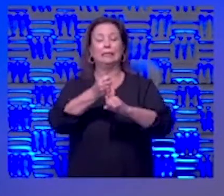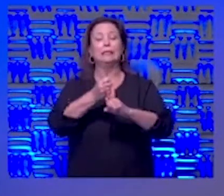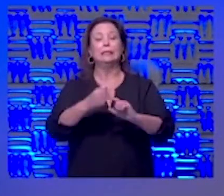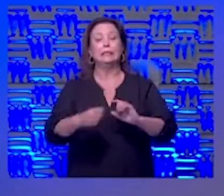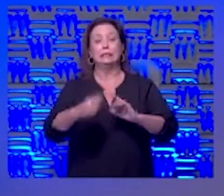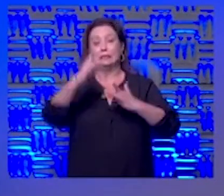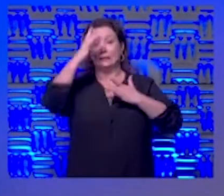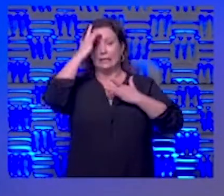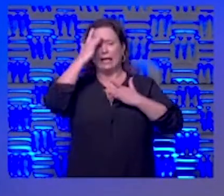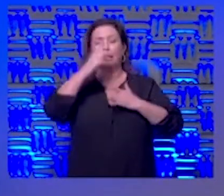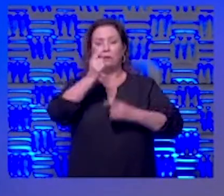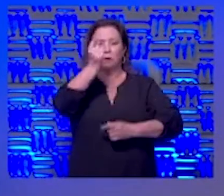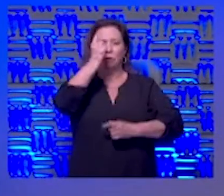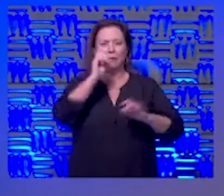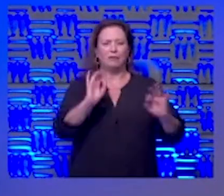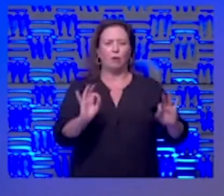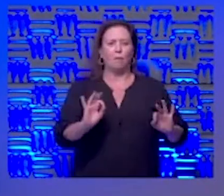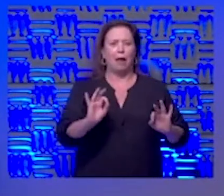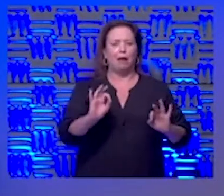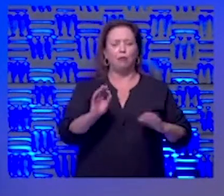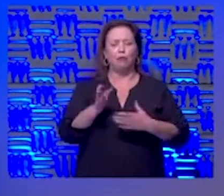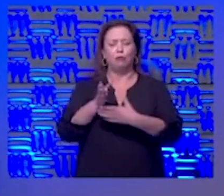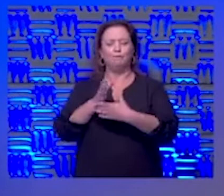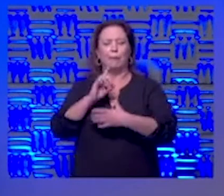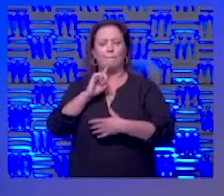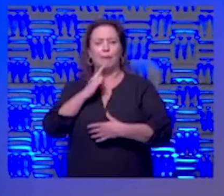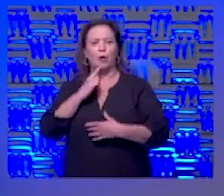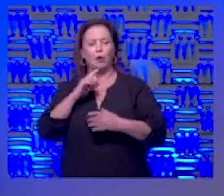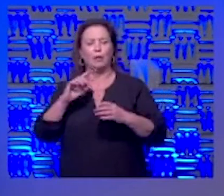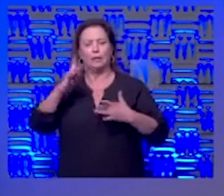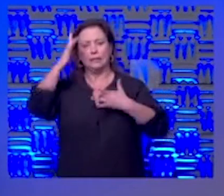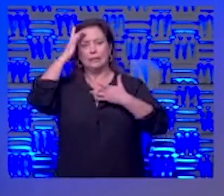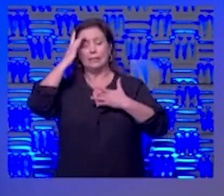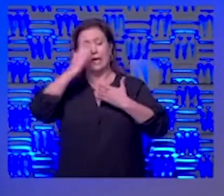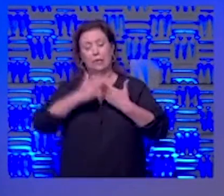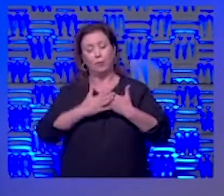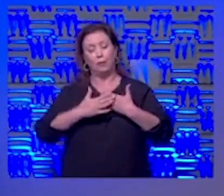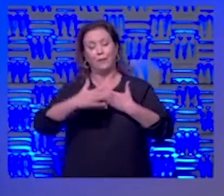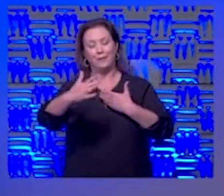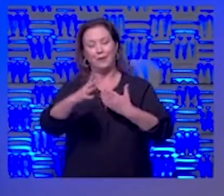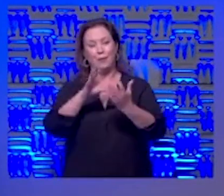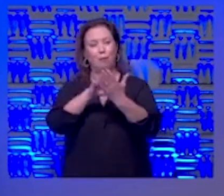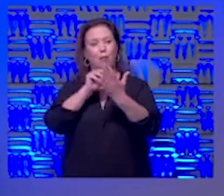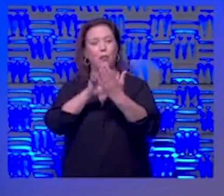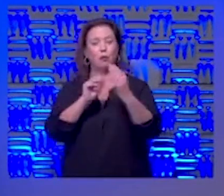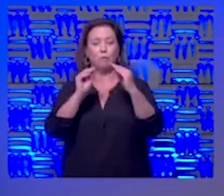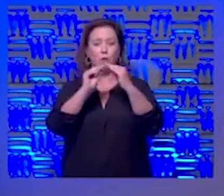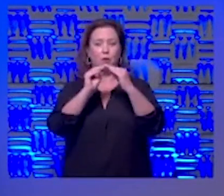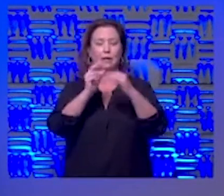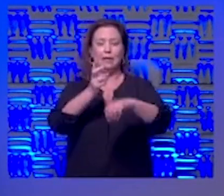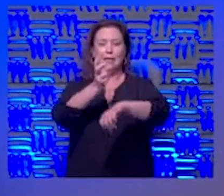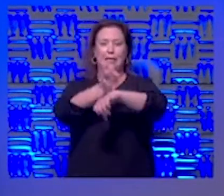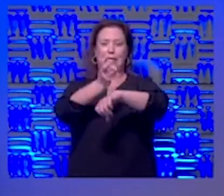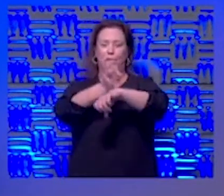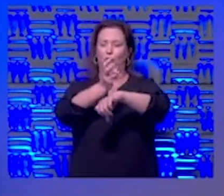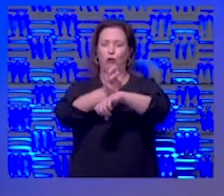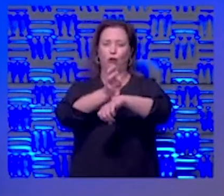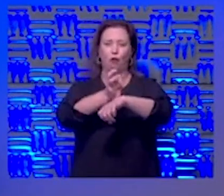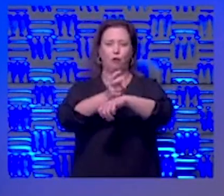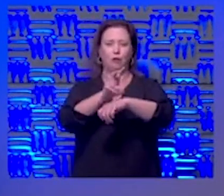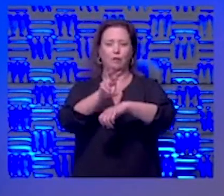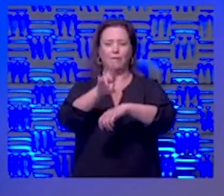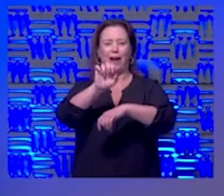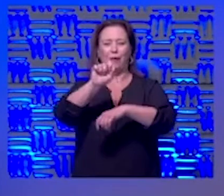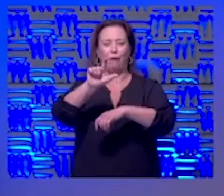to moderate disease in patients who are hospitalized. So as we move forward, we'll certainly learn more. It's very hard to do these types of